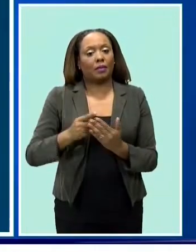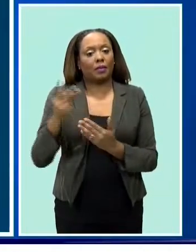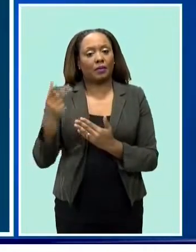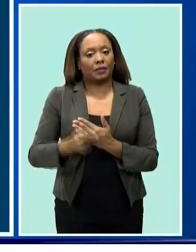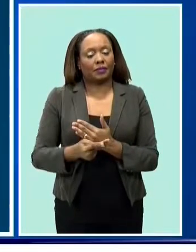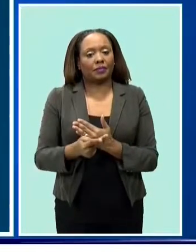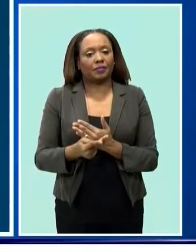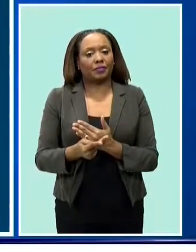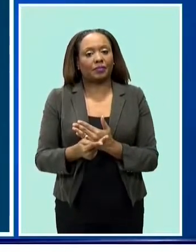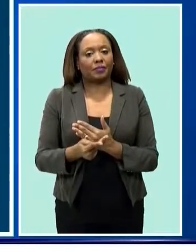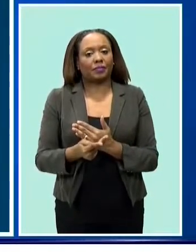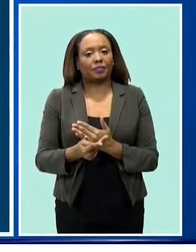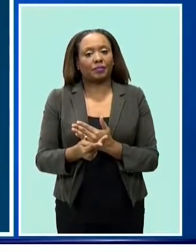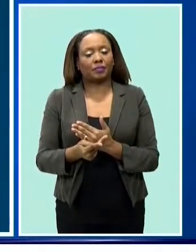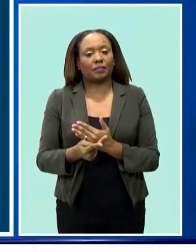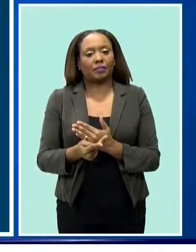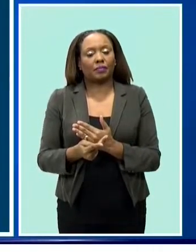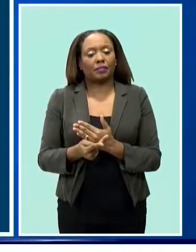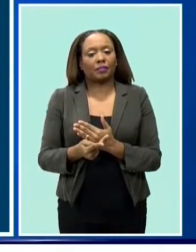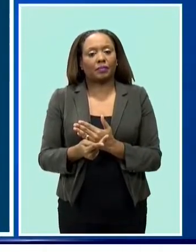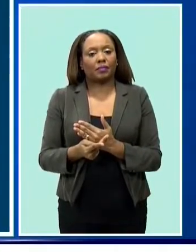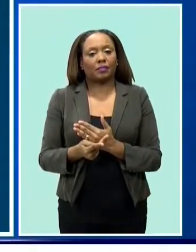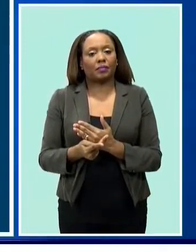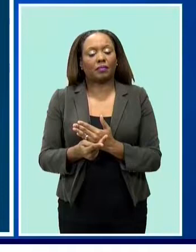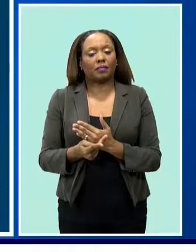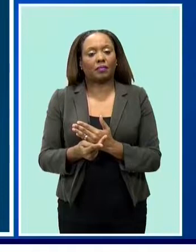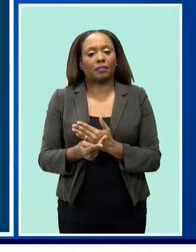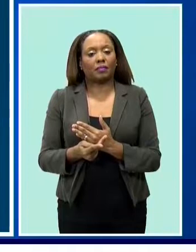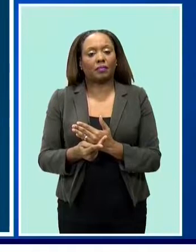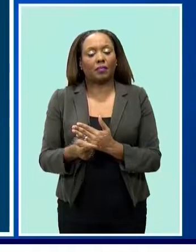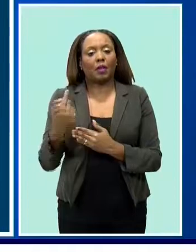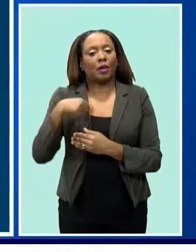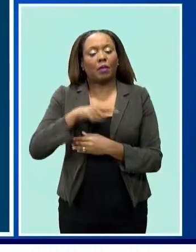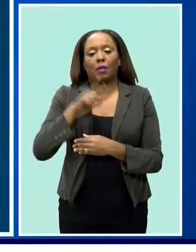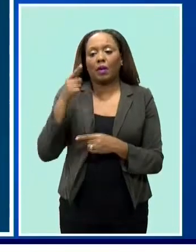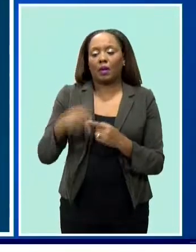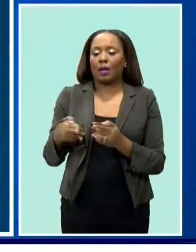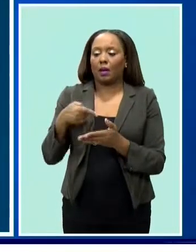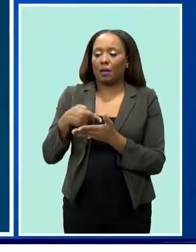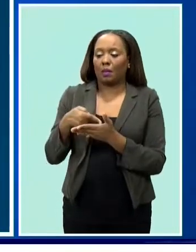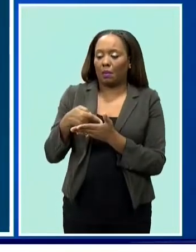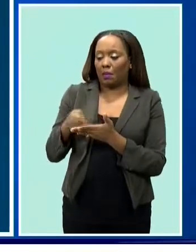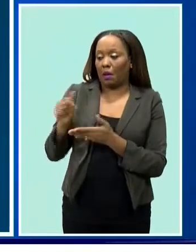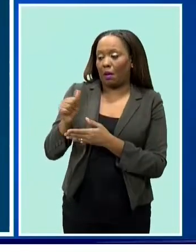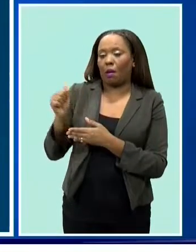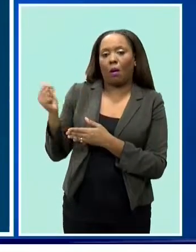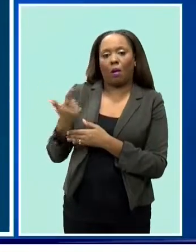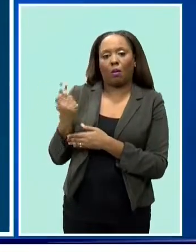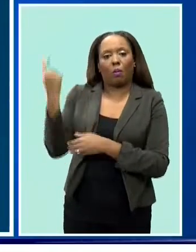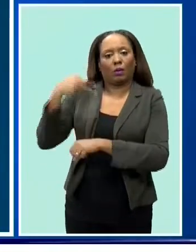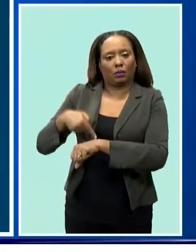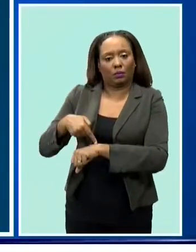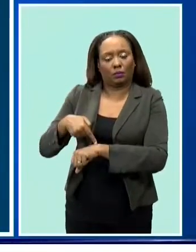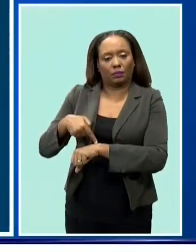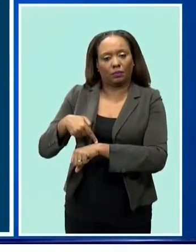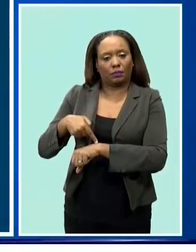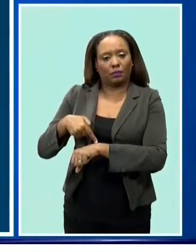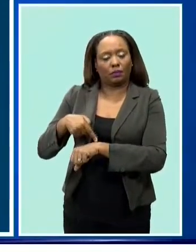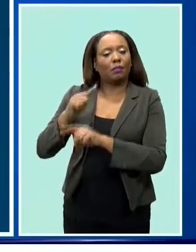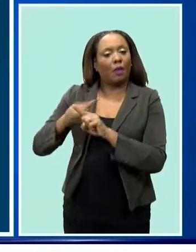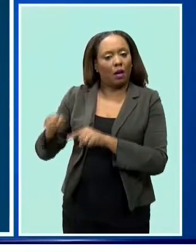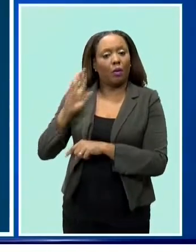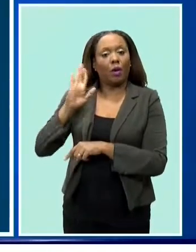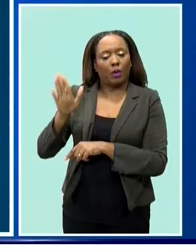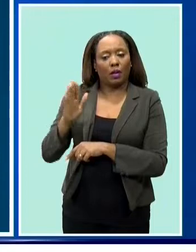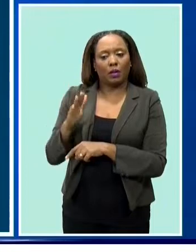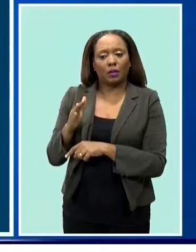cannot pay its assessment in one lump sum payment, but that Barbados will